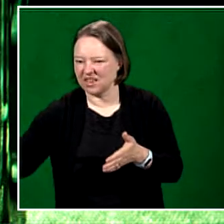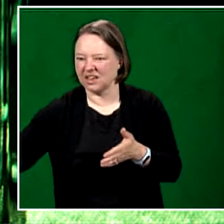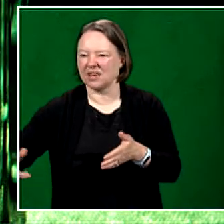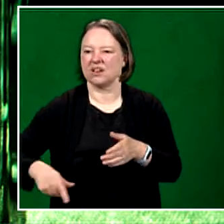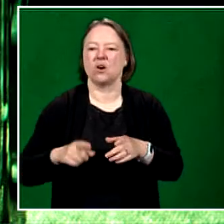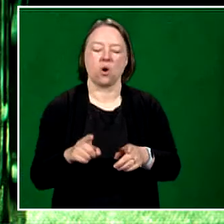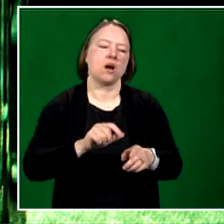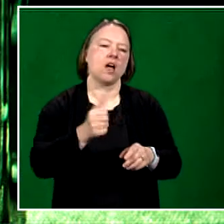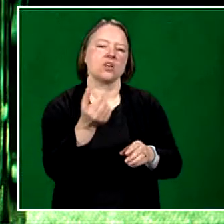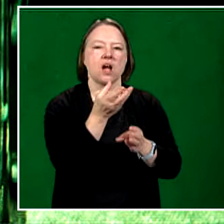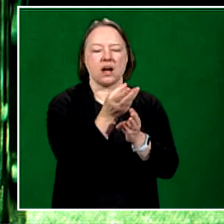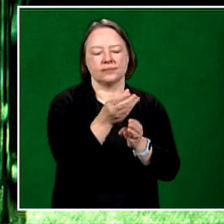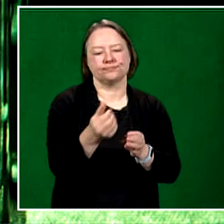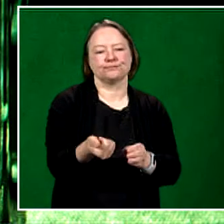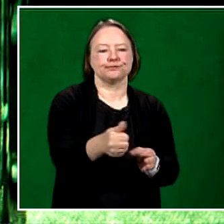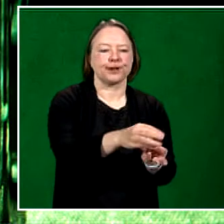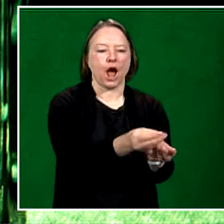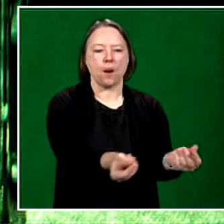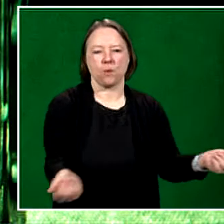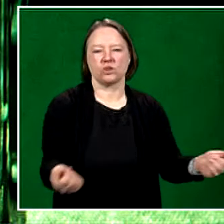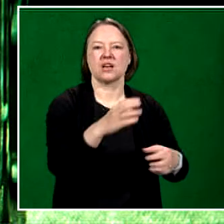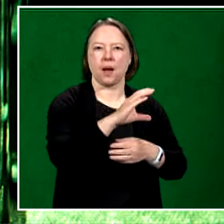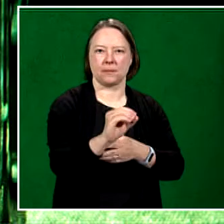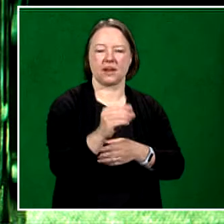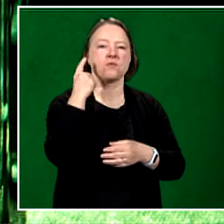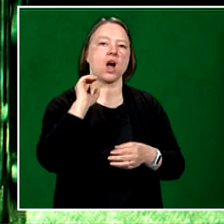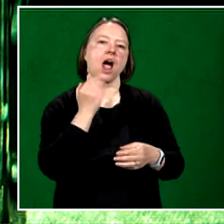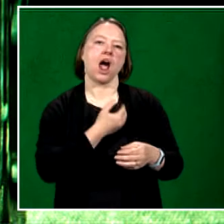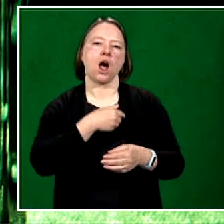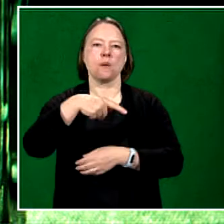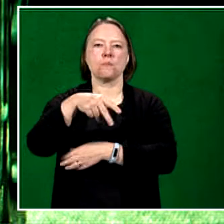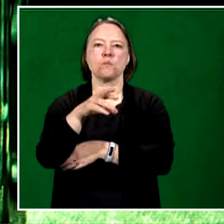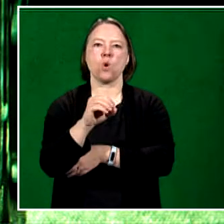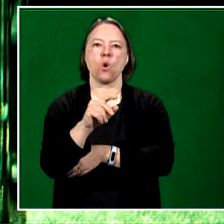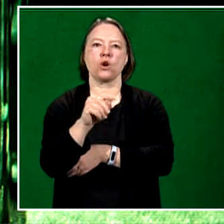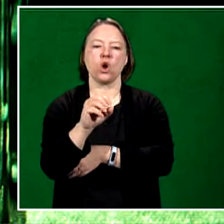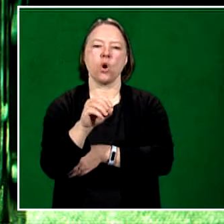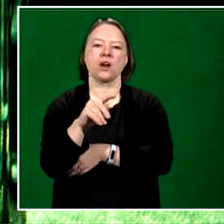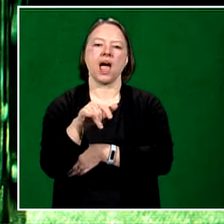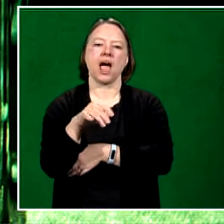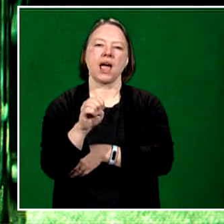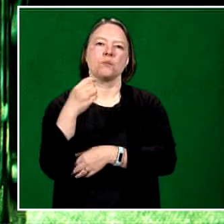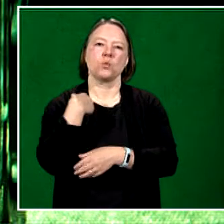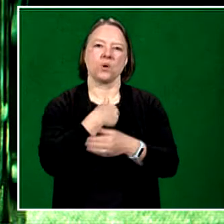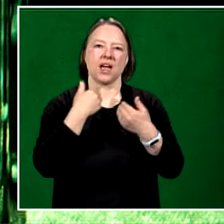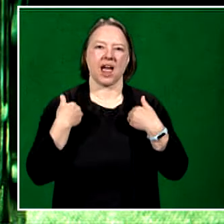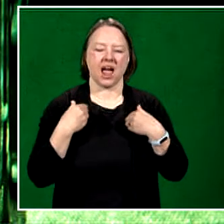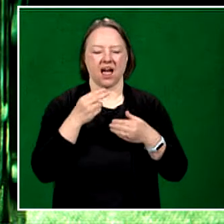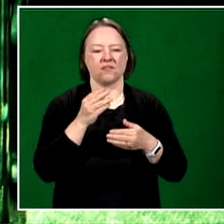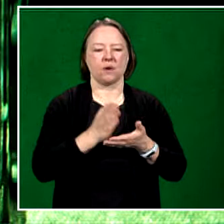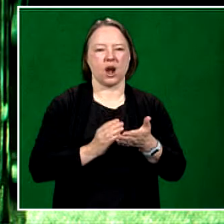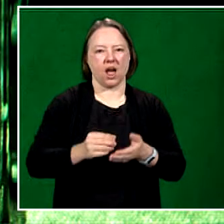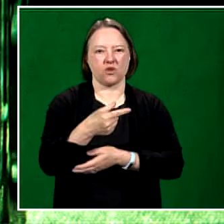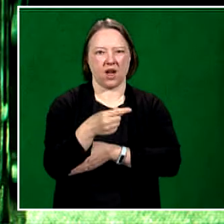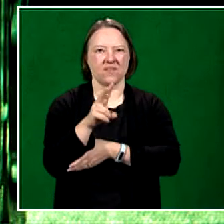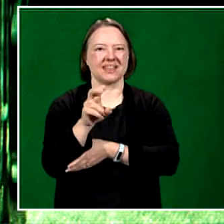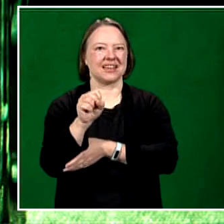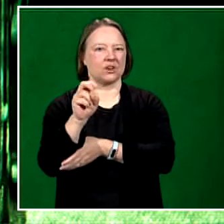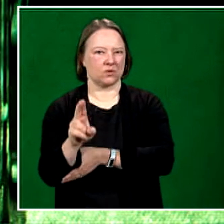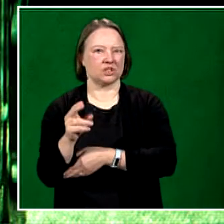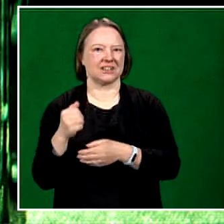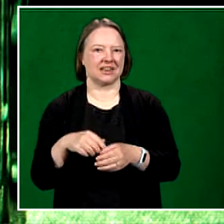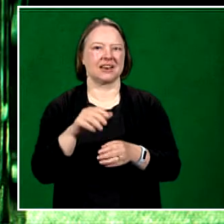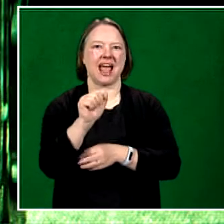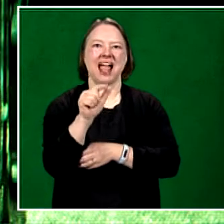companies. For our focus prototype, we have developed a system that is a part of Grand Valley State University in Allendale,